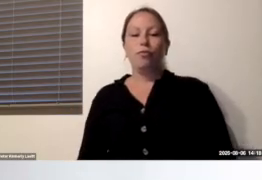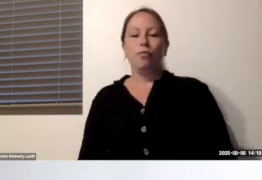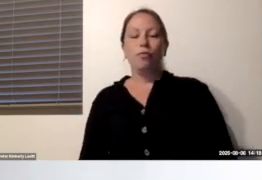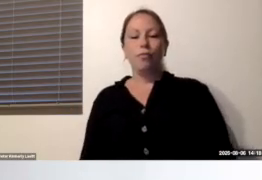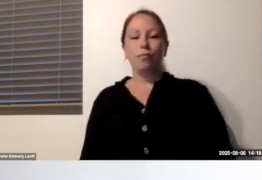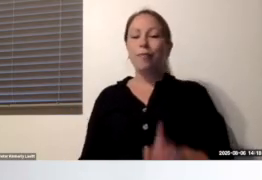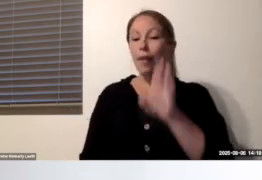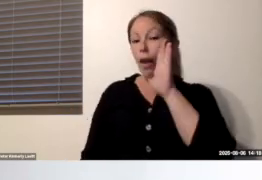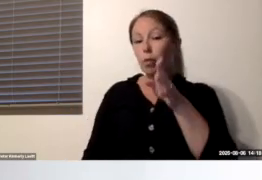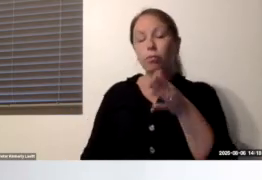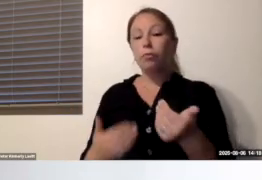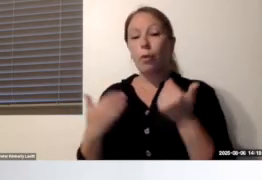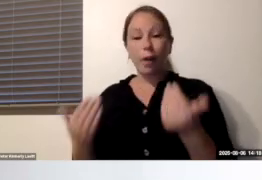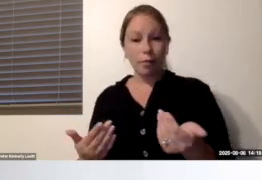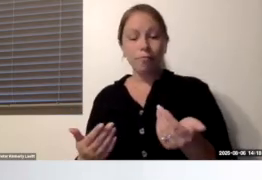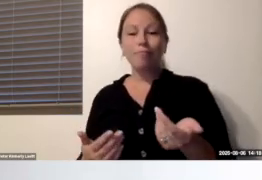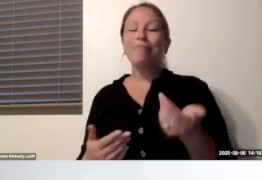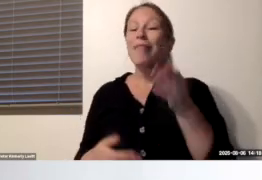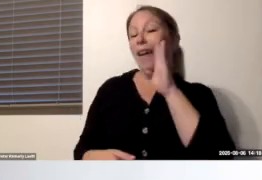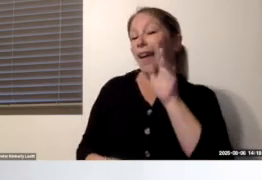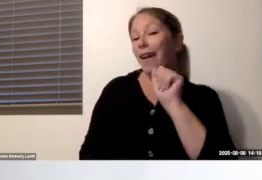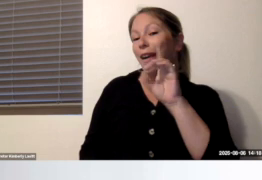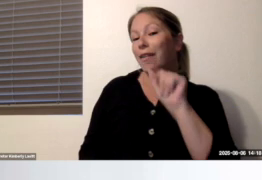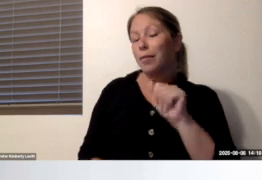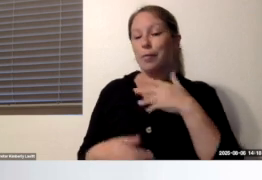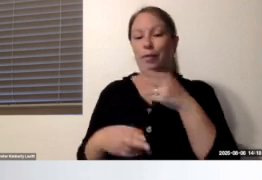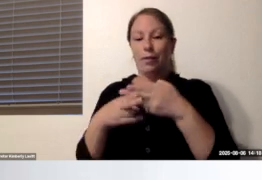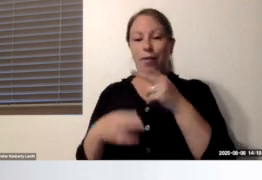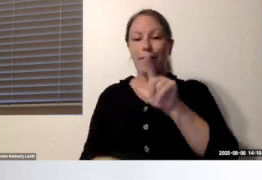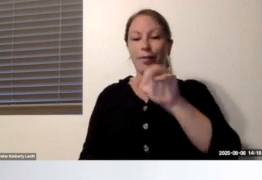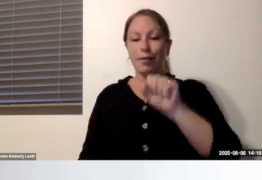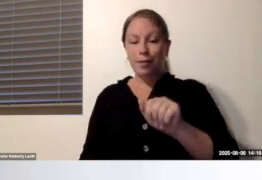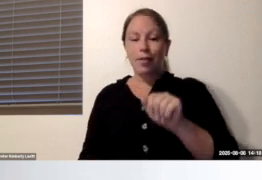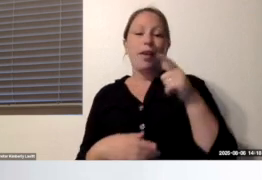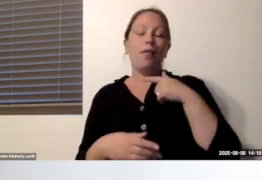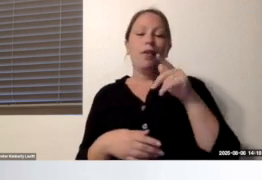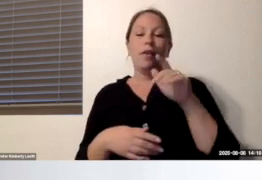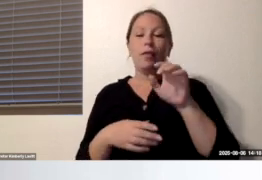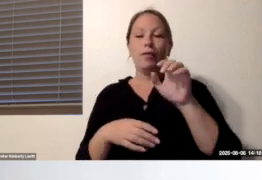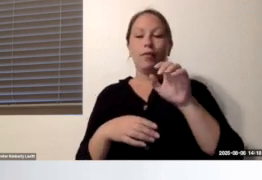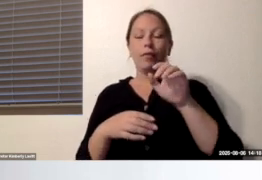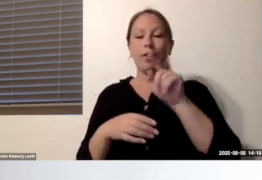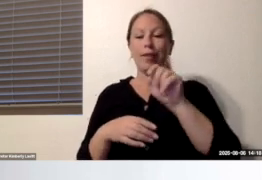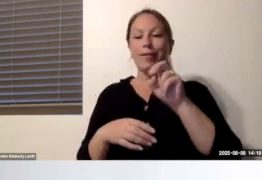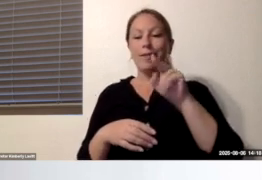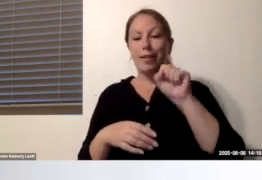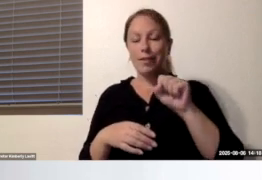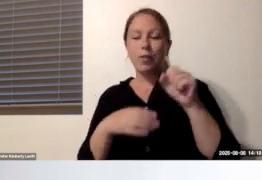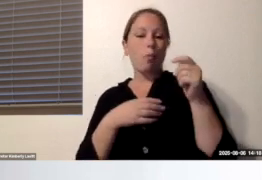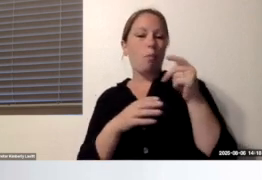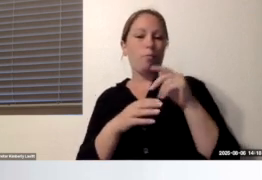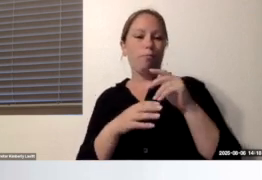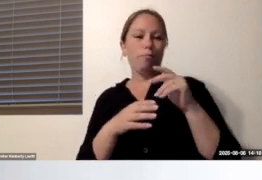Here, I'll go ahead and jump in. Hey, Adam, this is Lisa McCumber, the chief of the Equitable Mobility Incentives Branch. First of